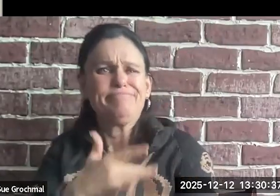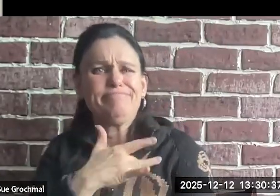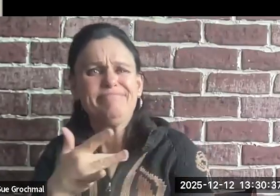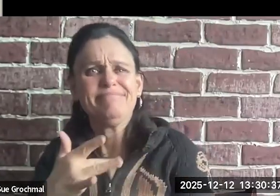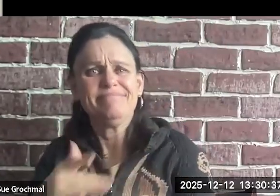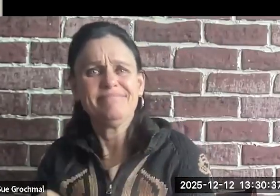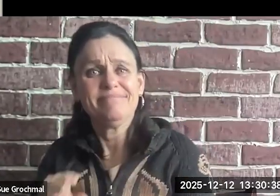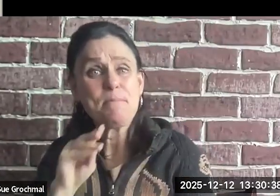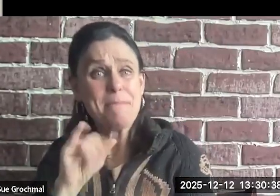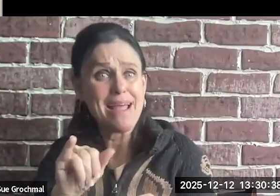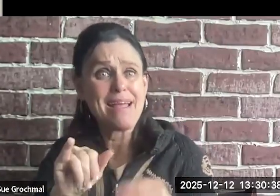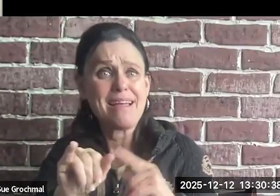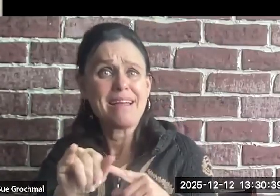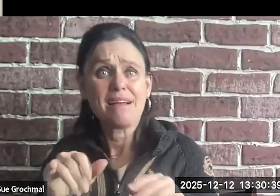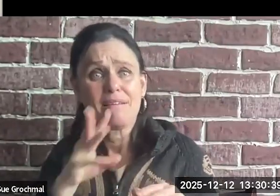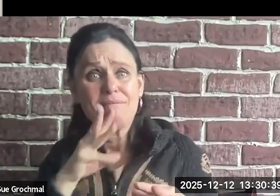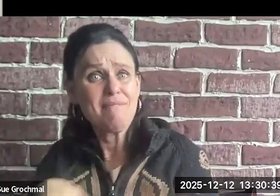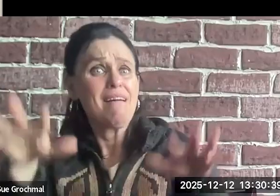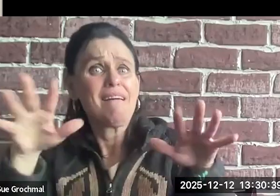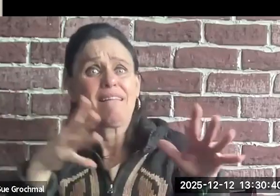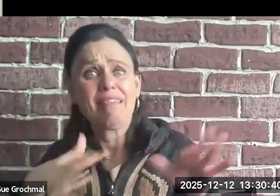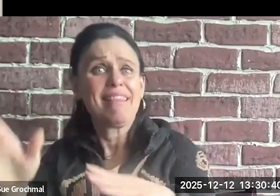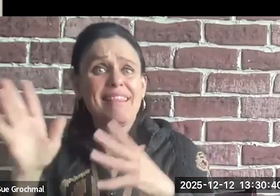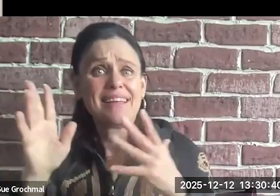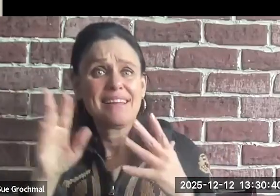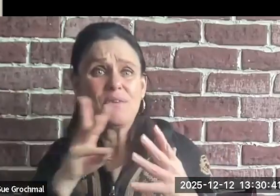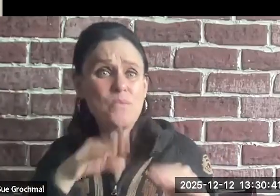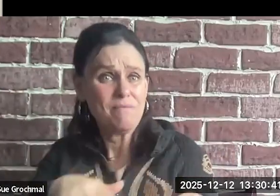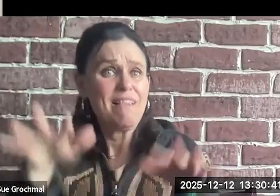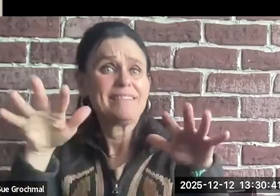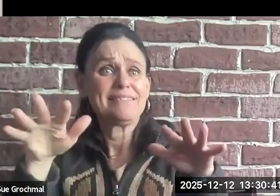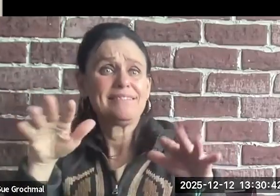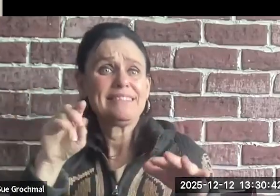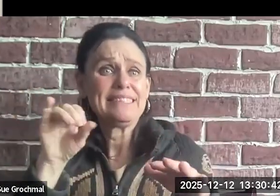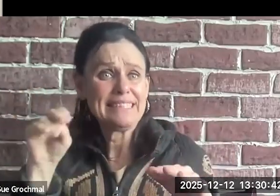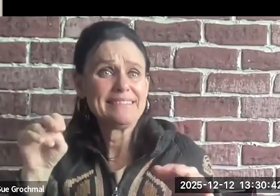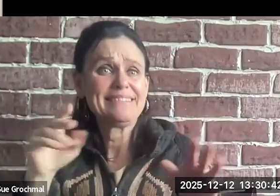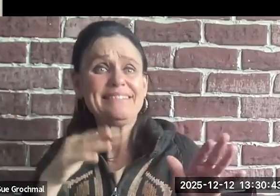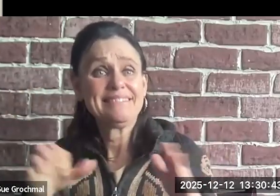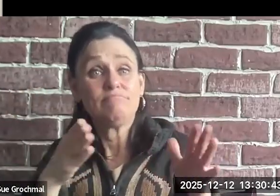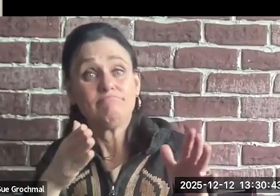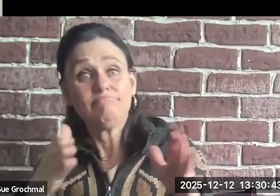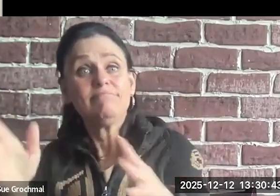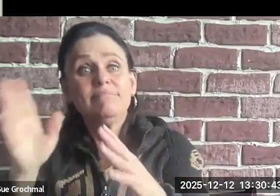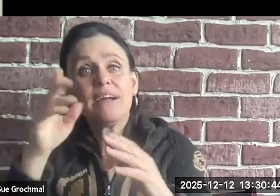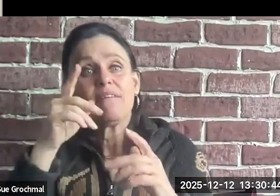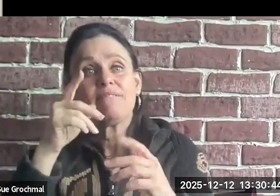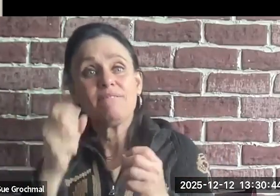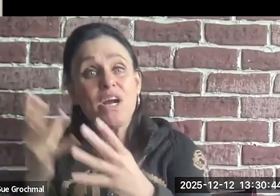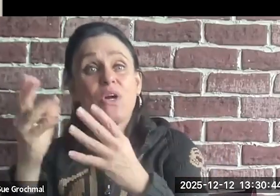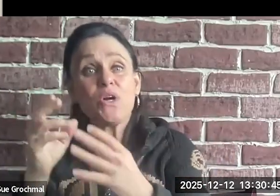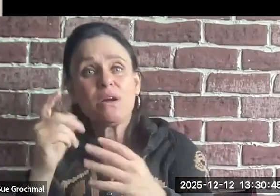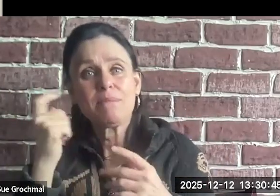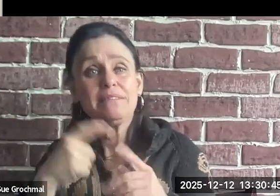just coming out of flood season or what would be flood season and heading into the fire season because